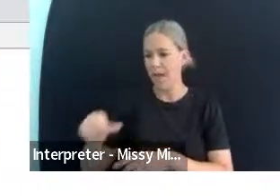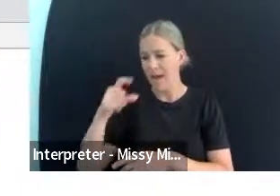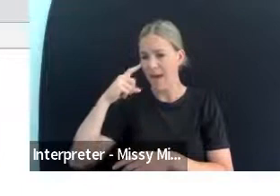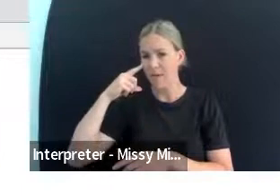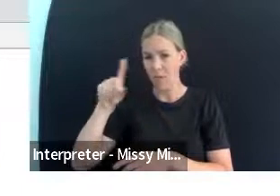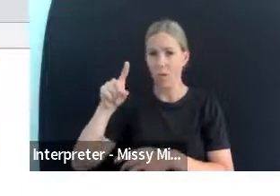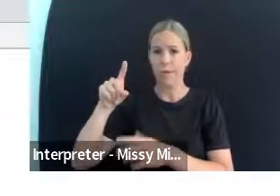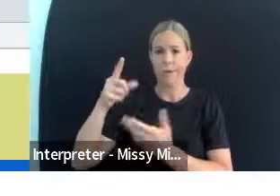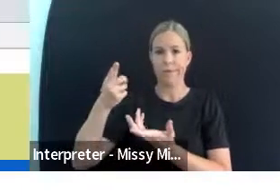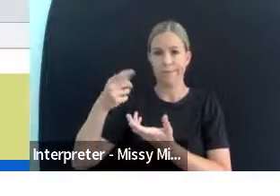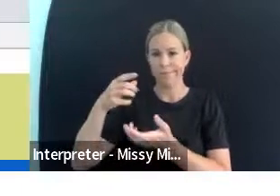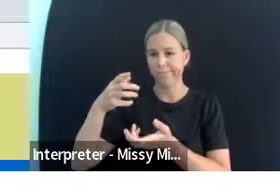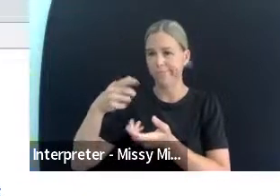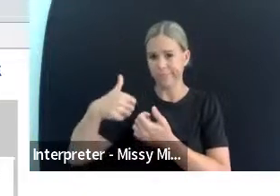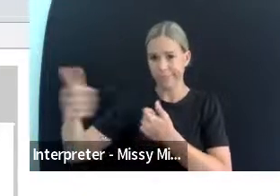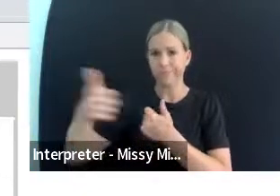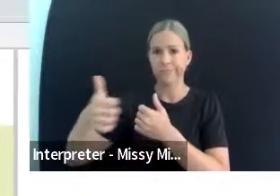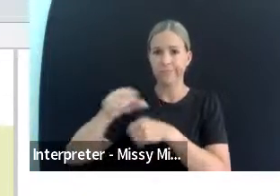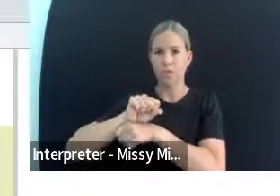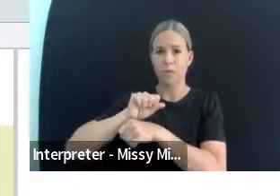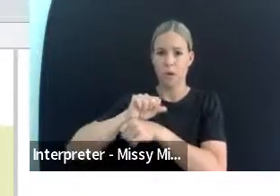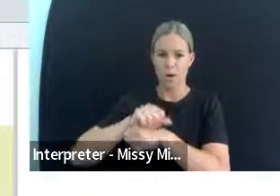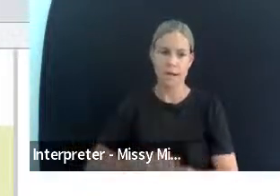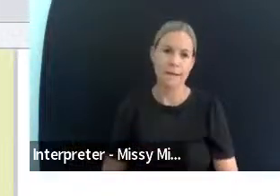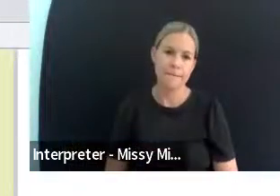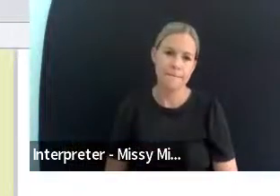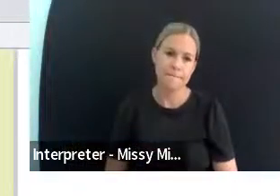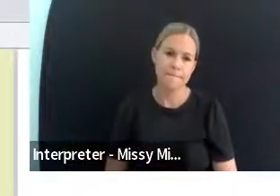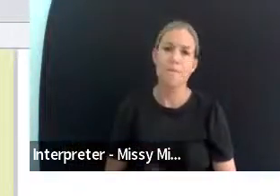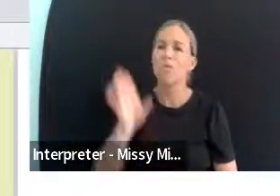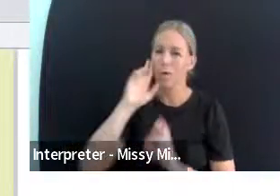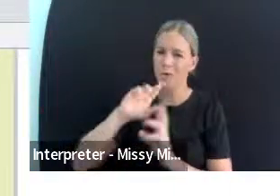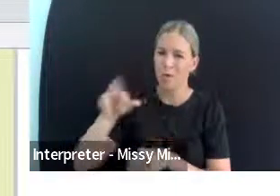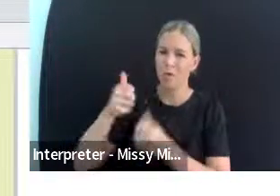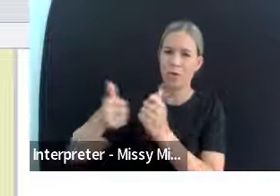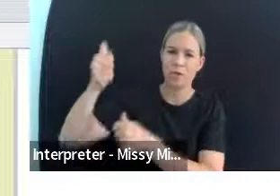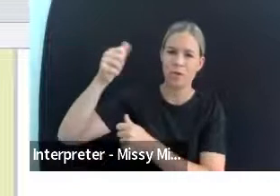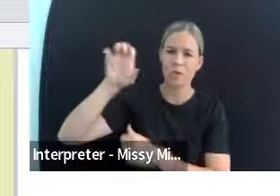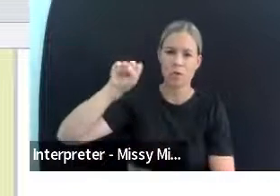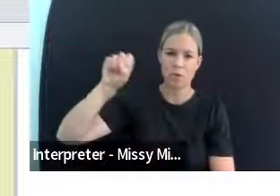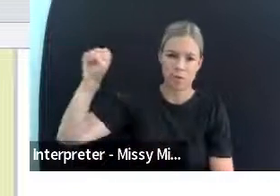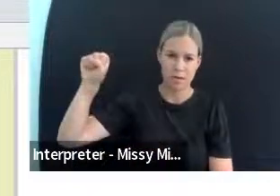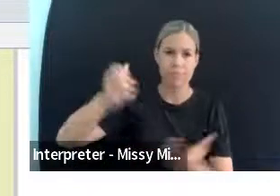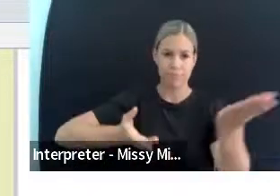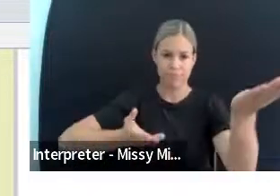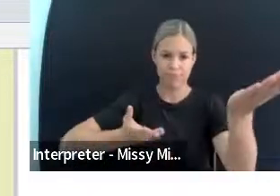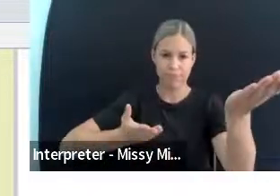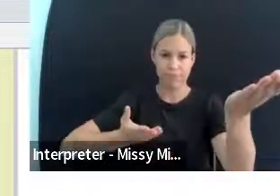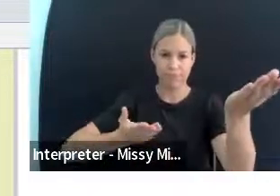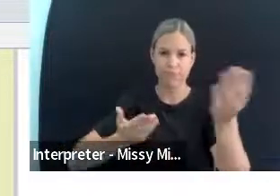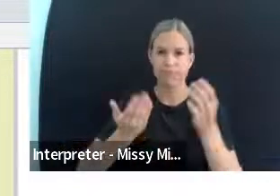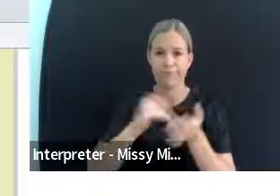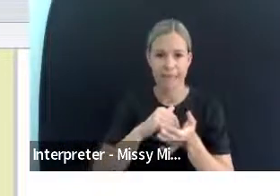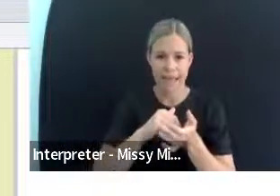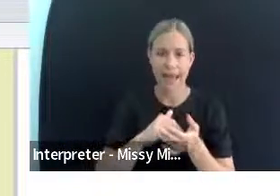have to be reported to Social Security. So there we go. So again, this just points out the